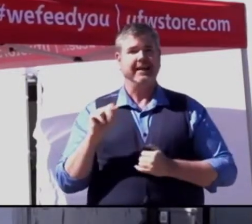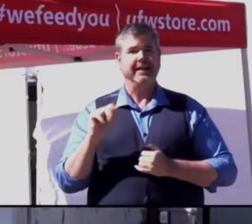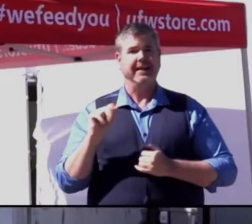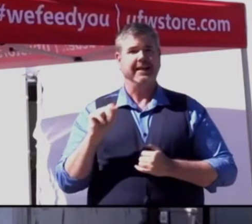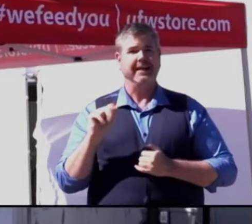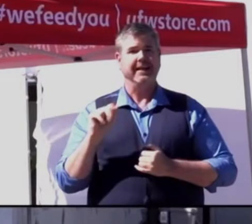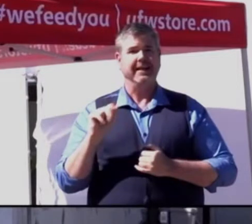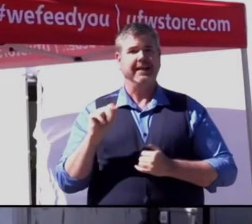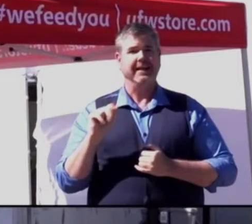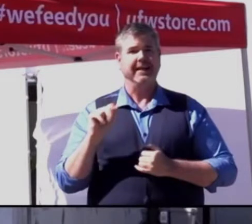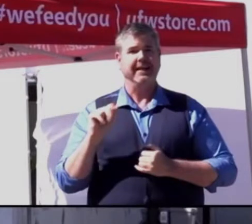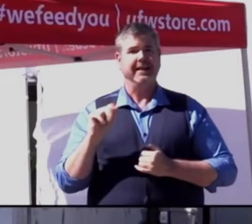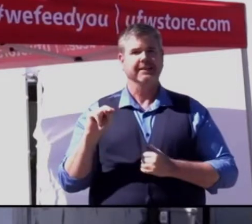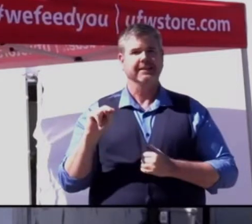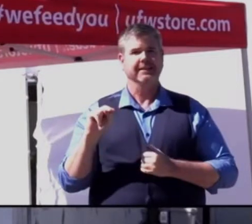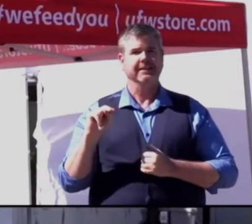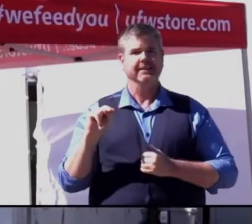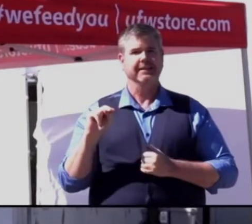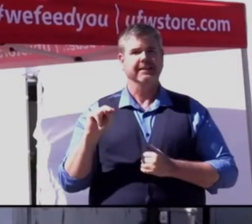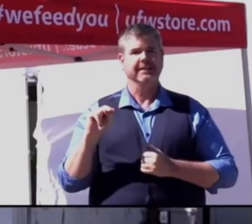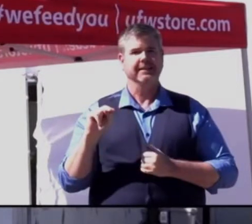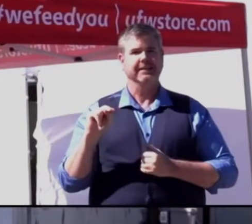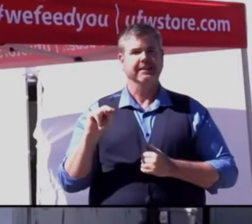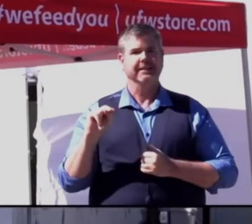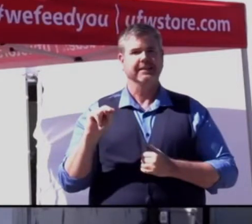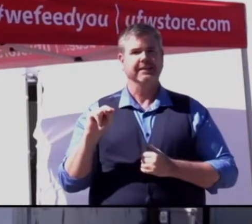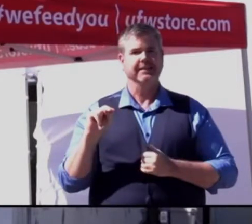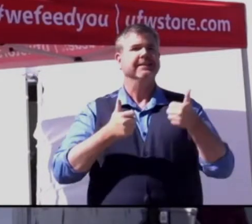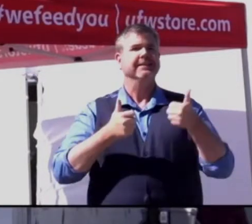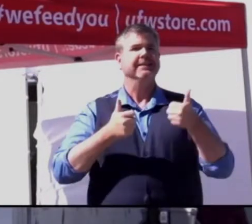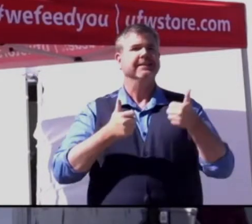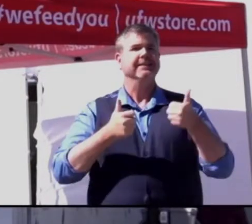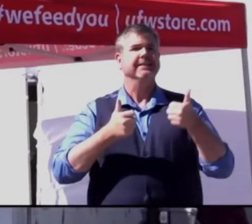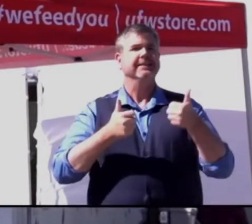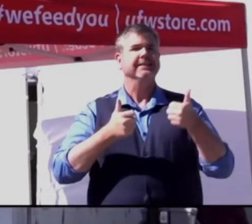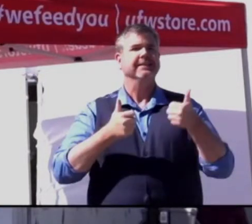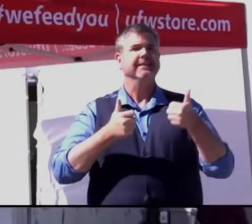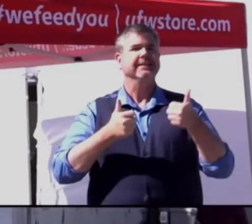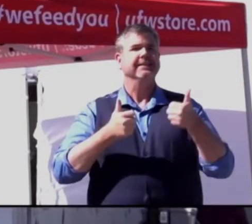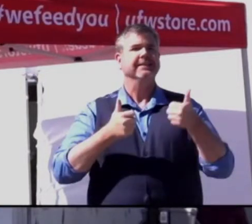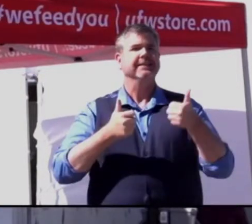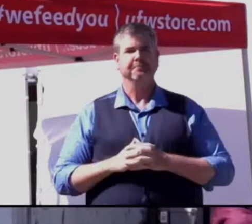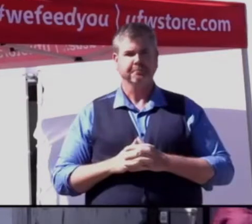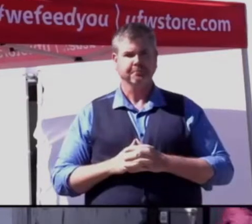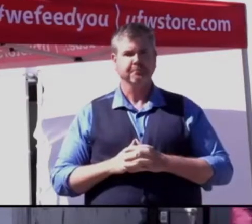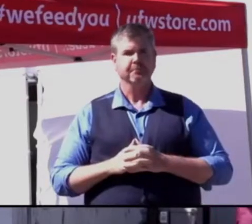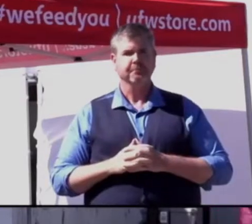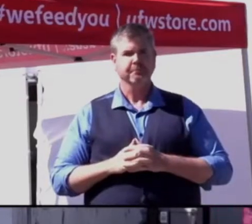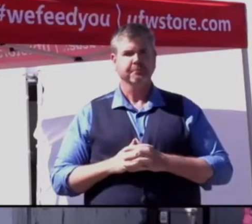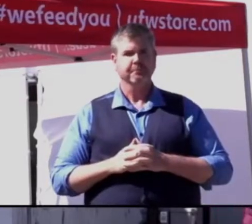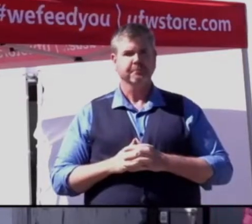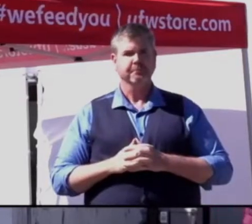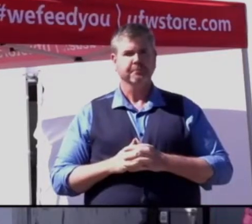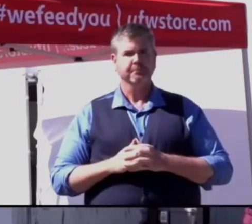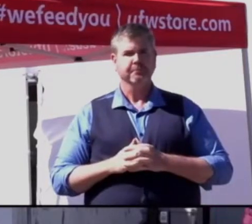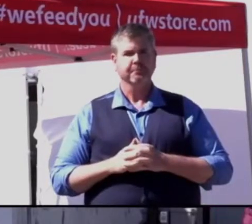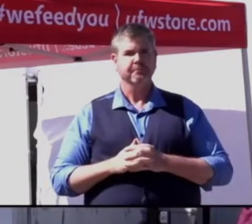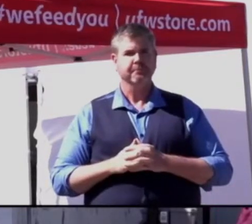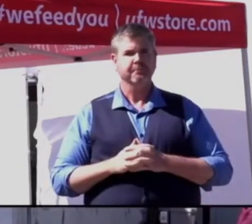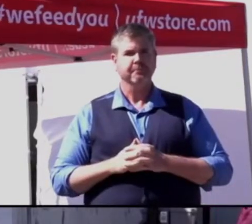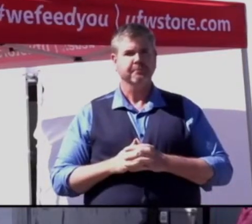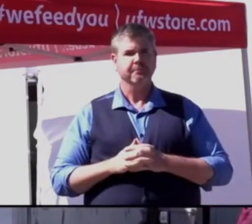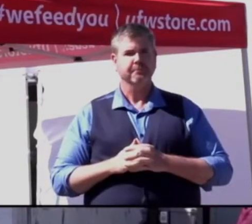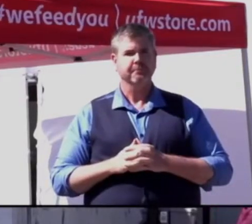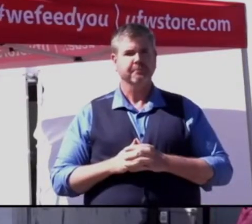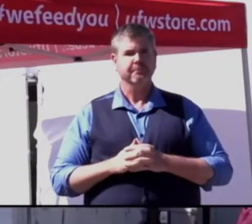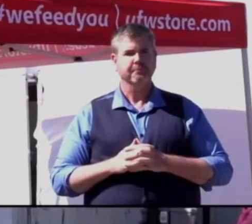Sahad, an employee of Monterey Mushrooms. We also have Sahad Kasemi, CEO of the Monterey Mushrooms, and we also have